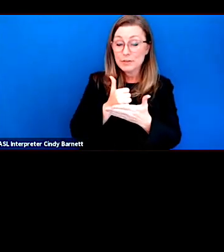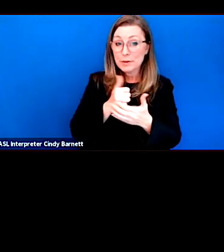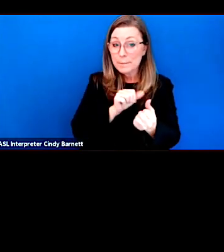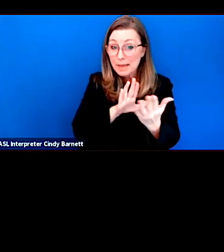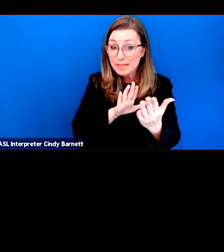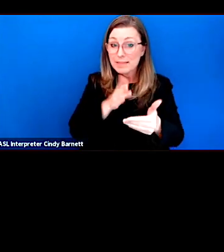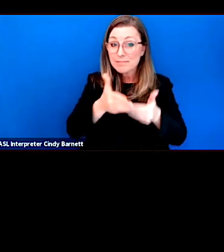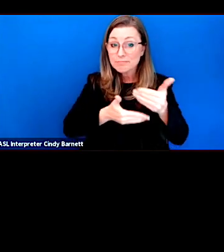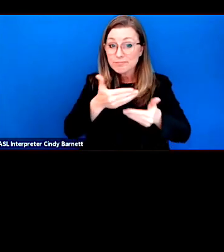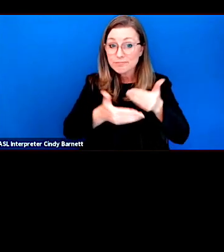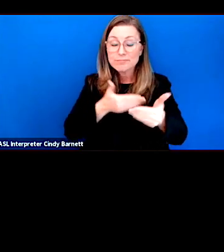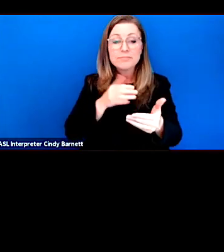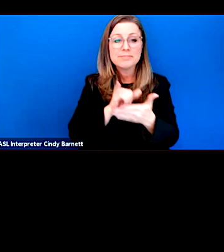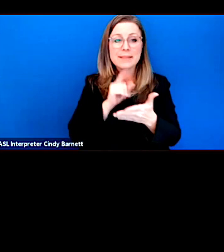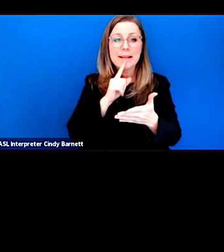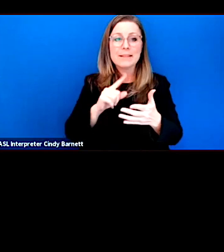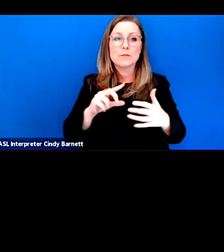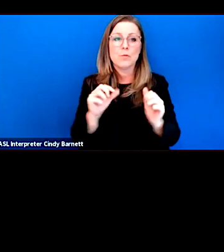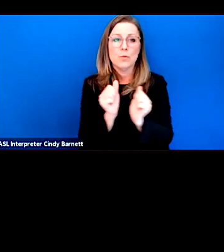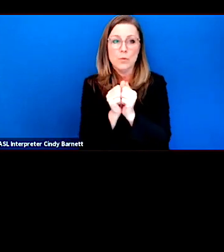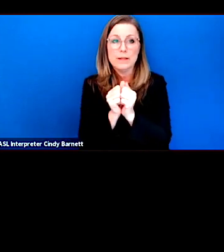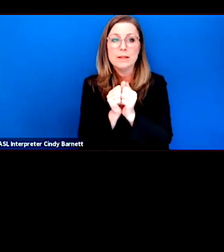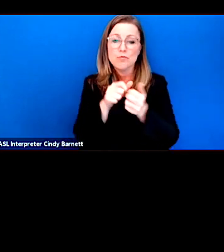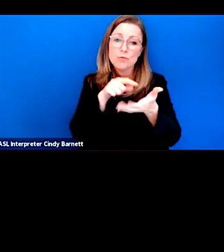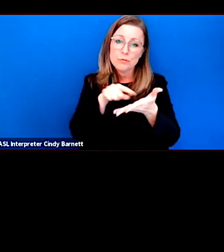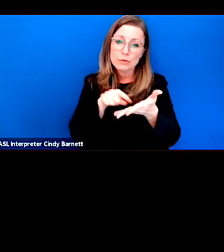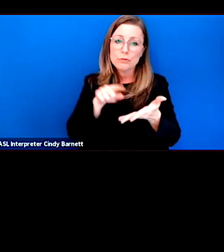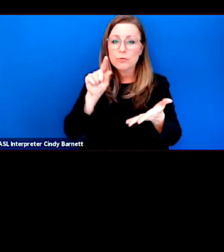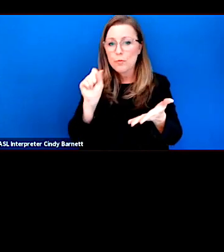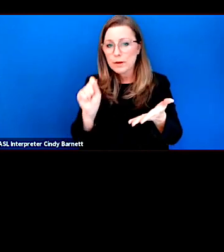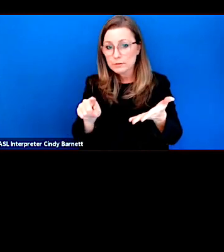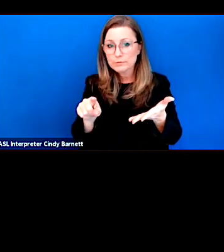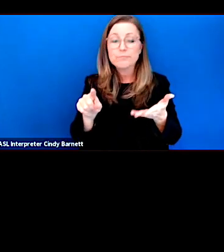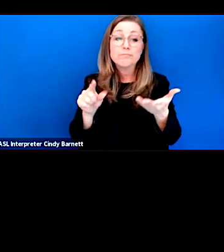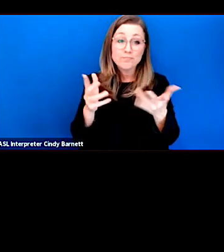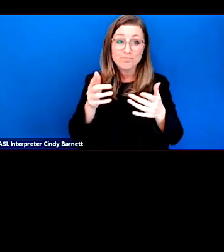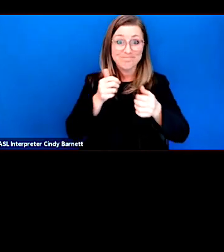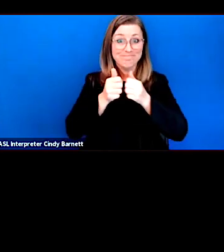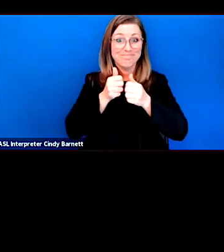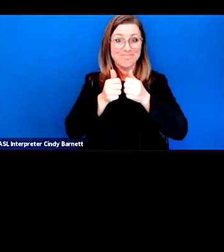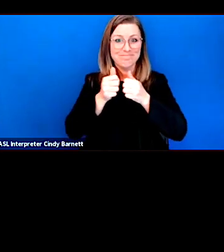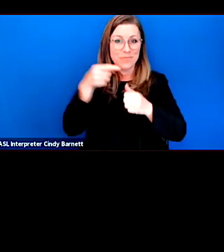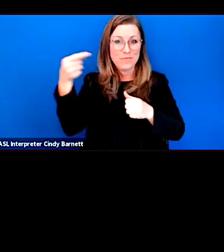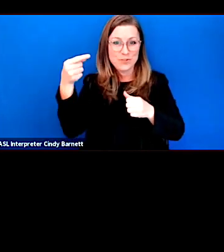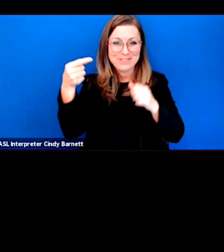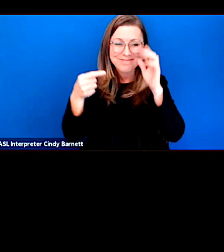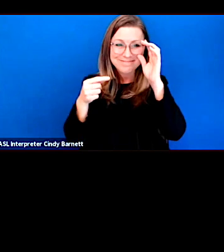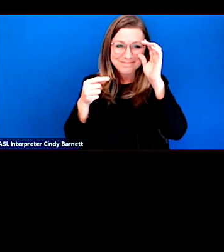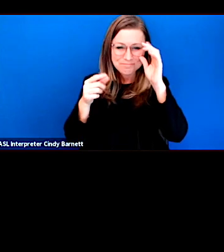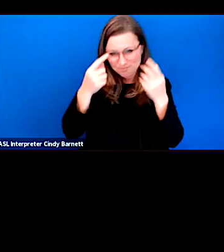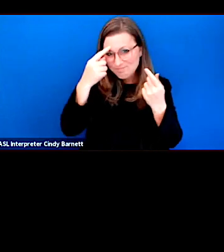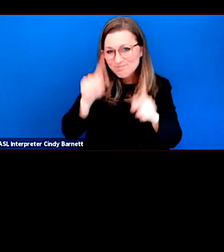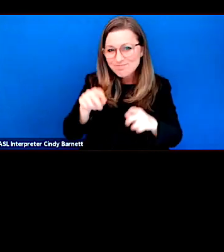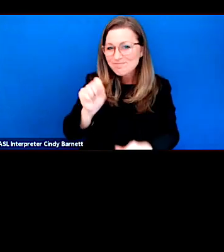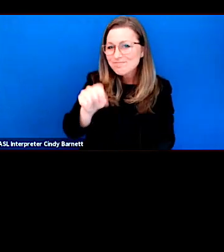together with the research question first contender for the first place. We would agree with you